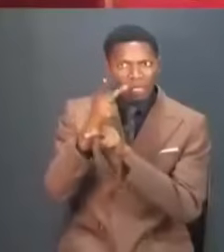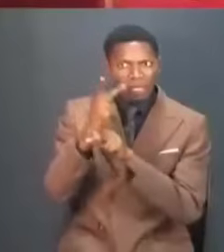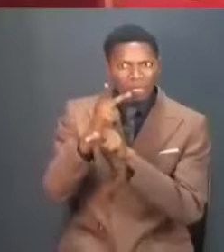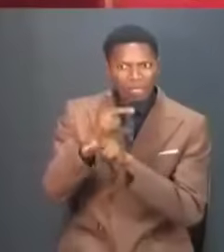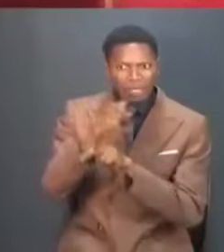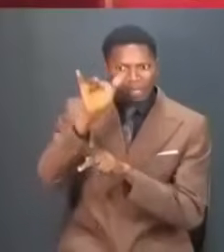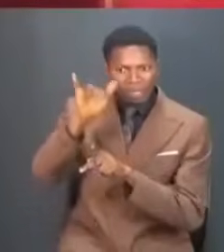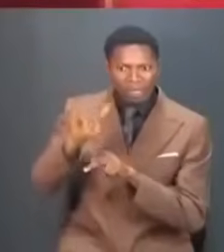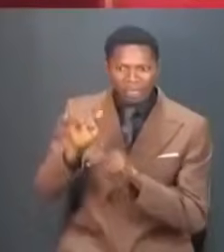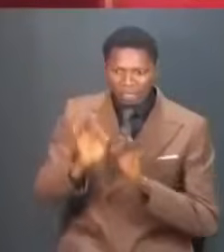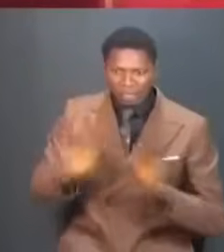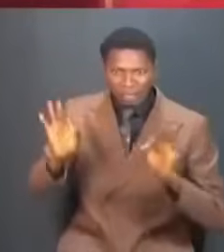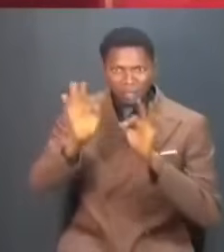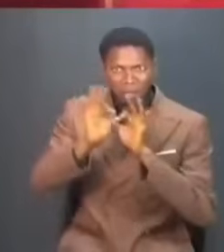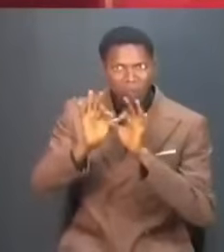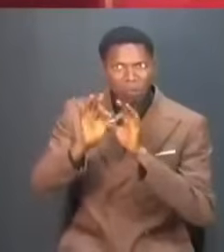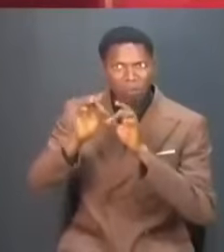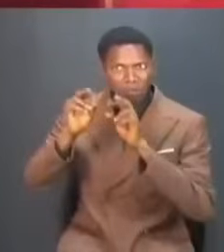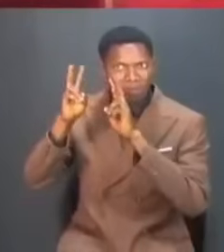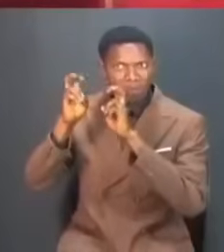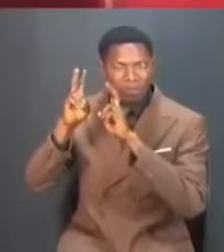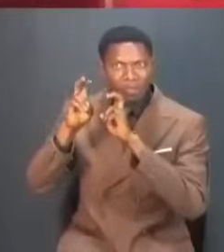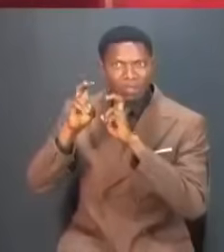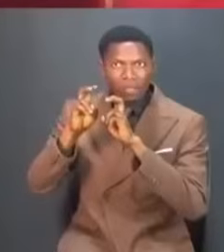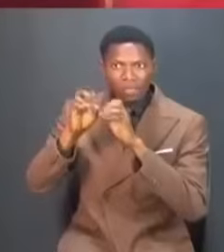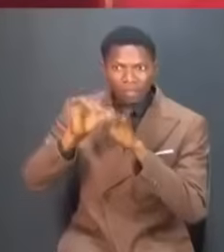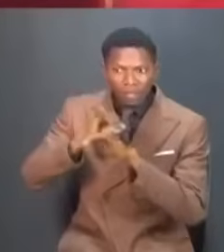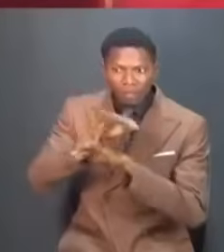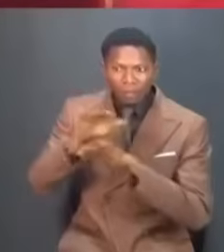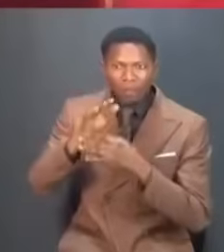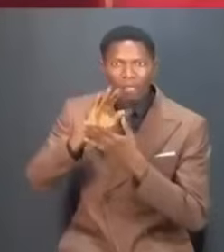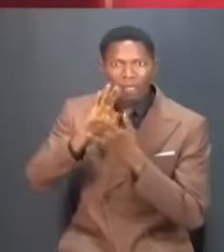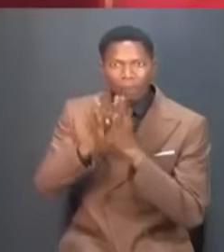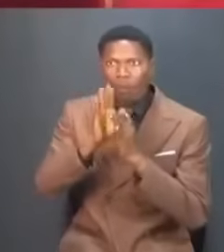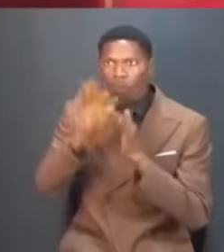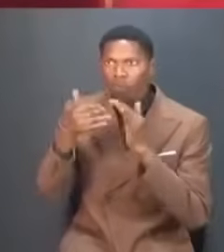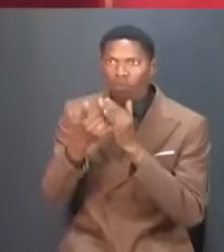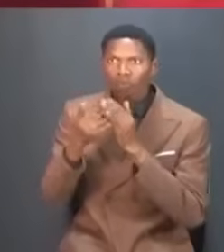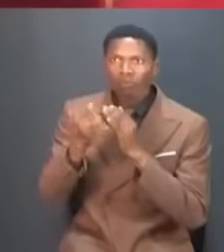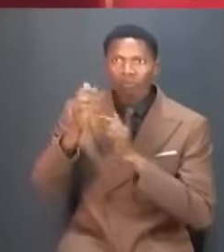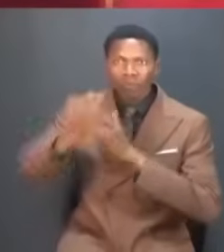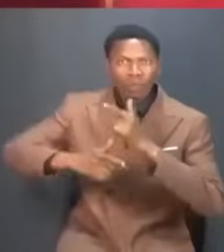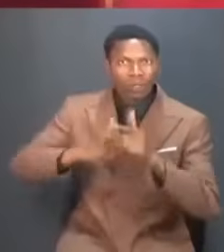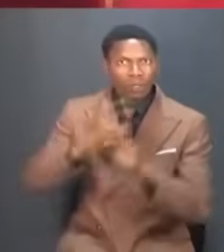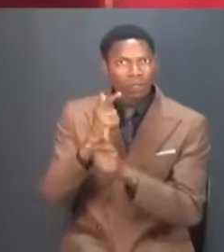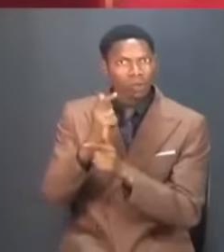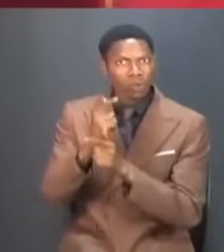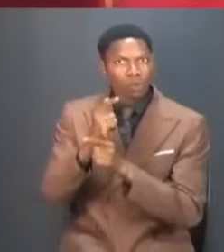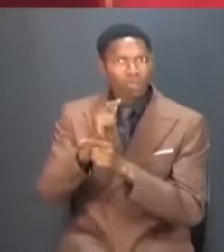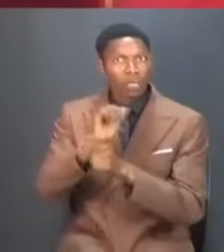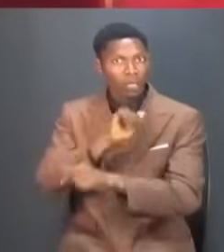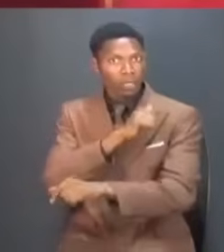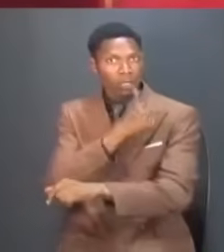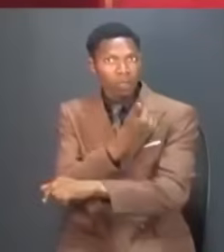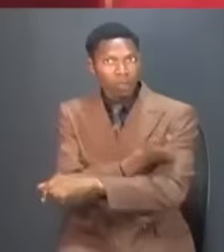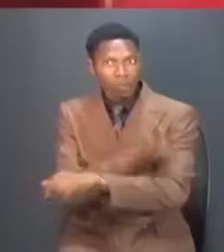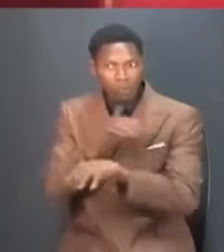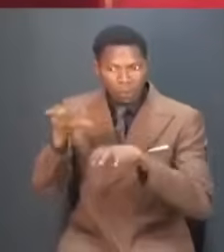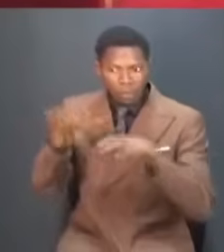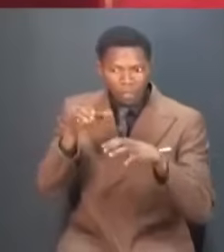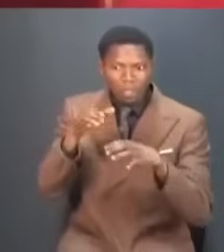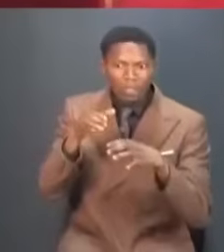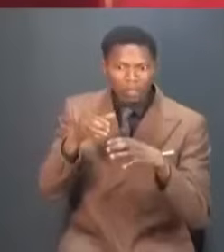issue influenced by global market forces, the Tree Crop Development Authority, acting within its